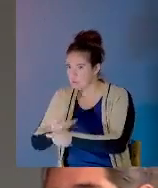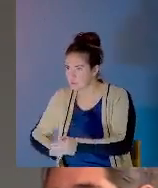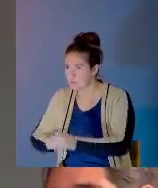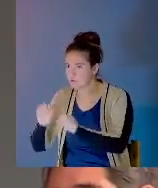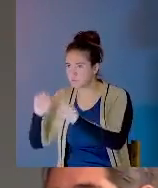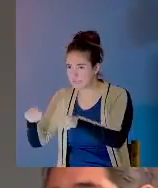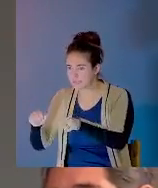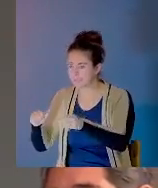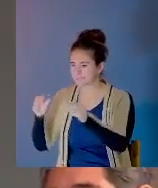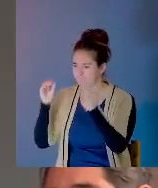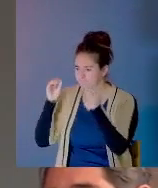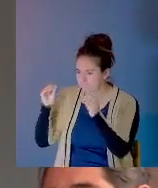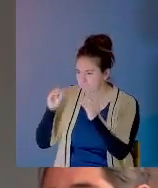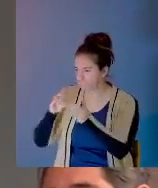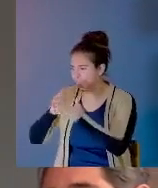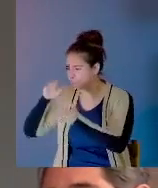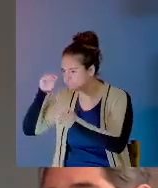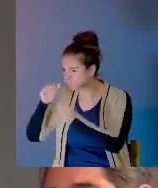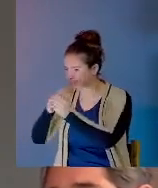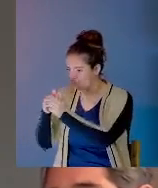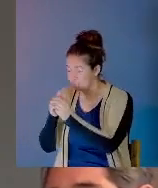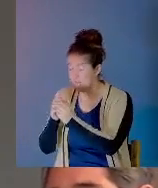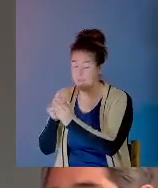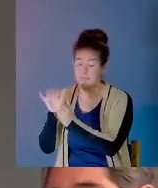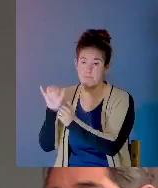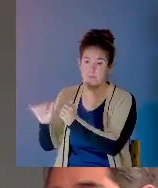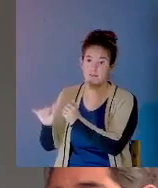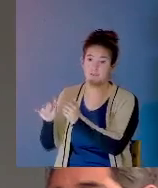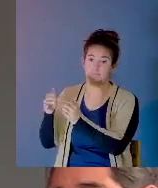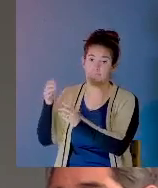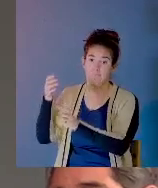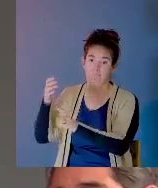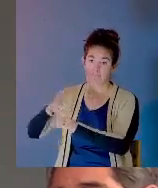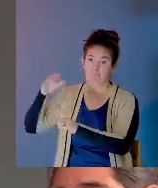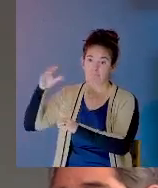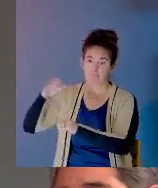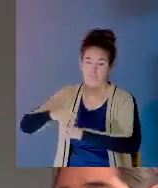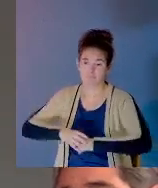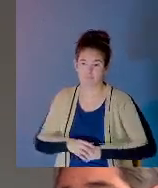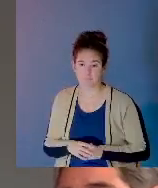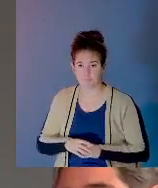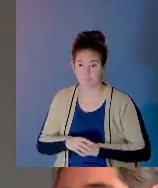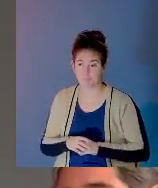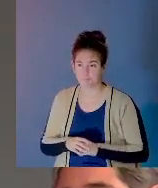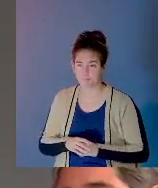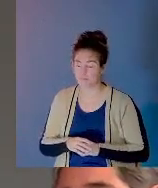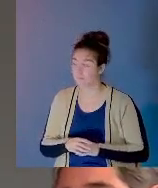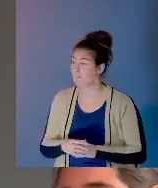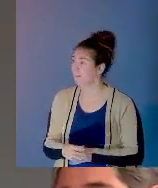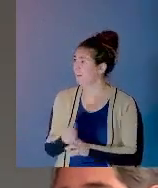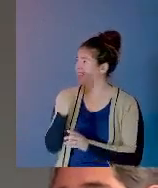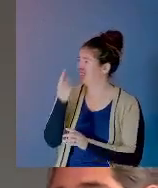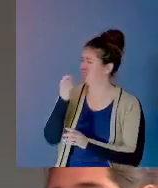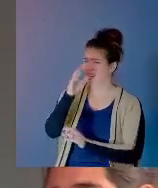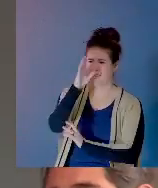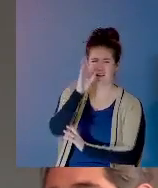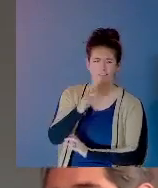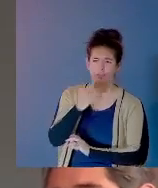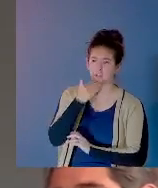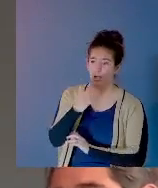learn with, okay? So God has just been so good. We live in the age of apostasy,